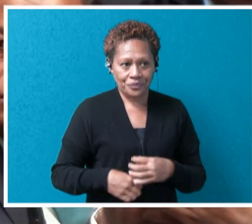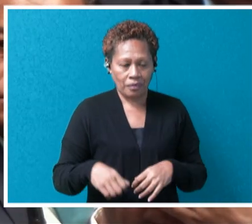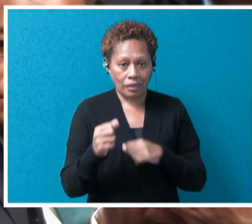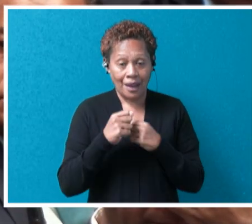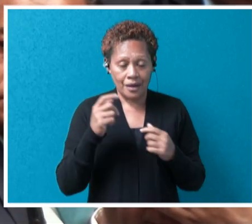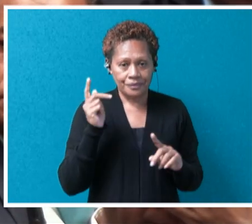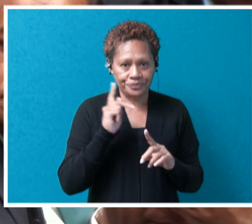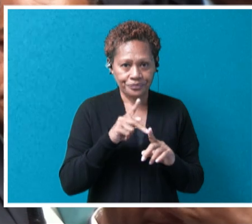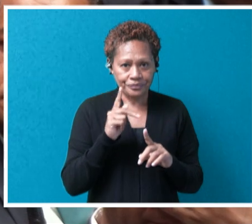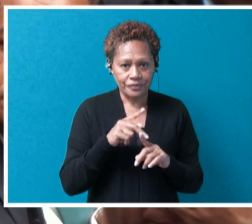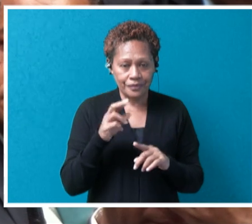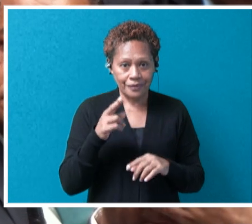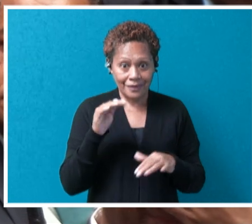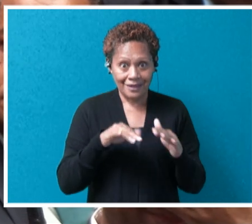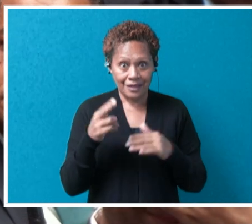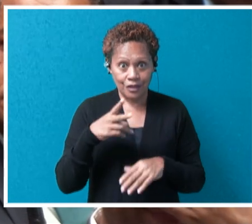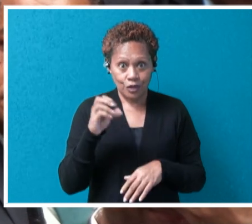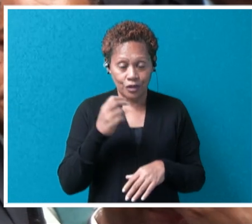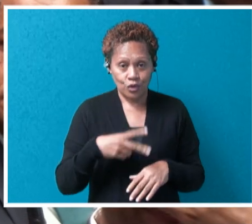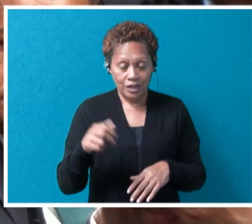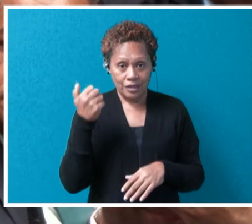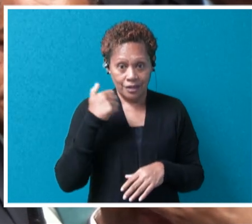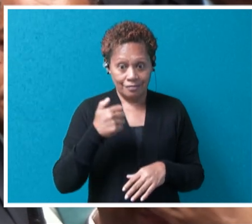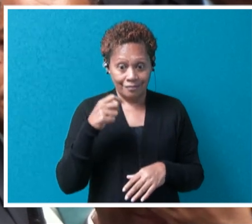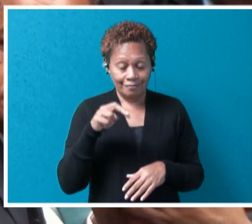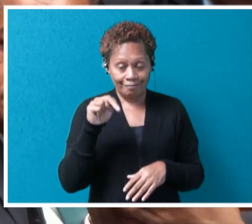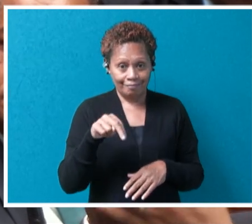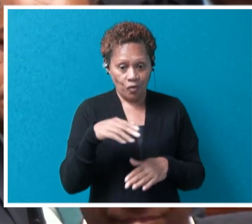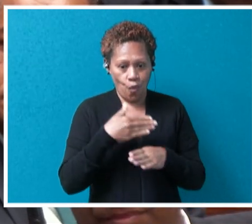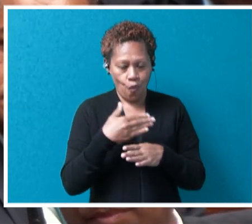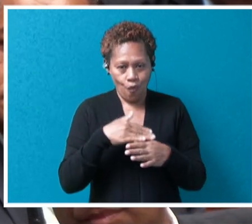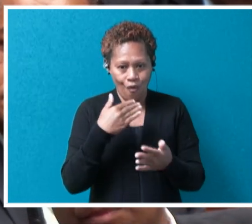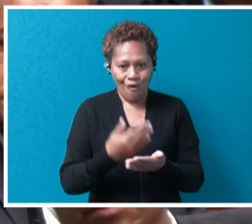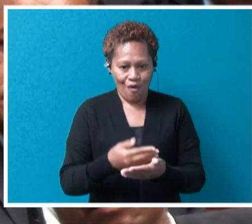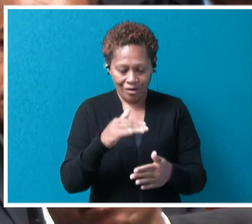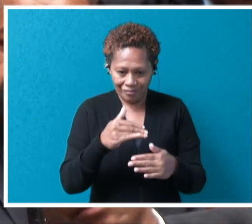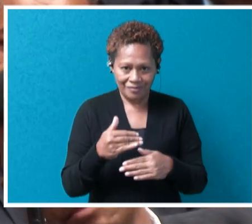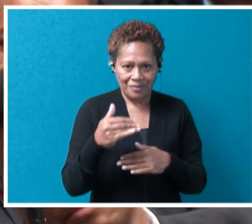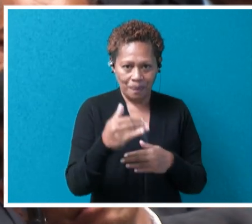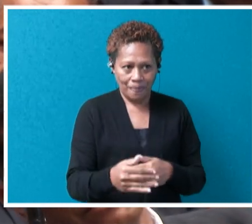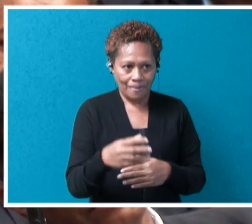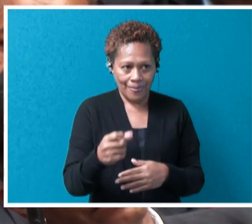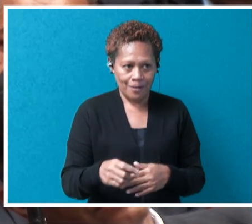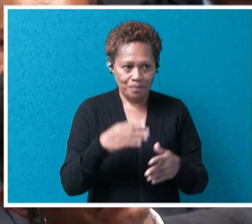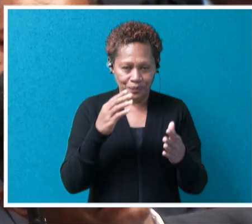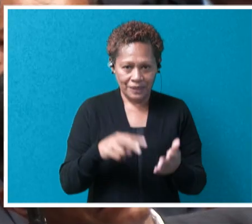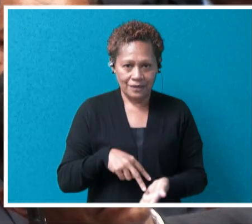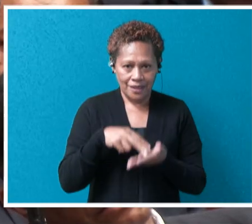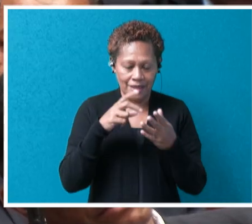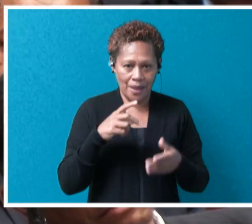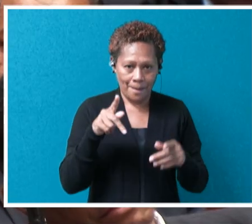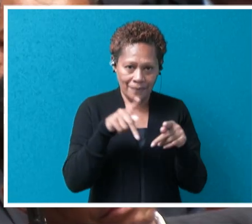in 2026 is to operationalize this framework through clear standards, partnership,